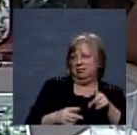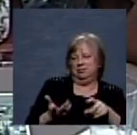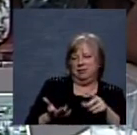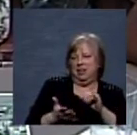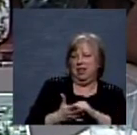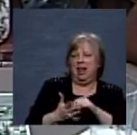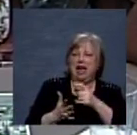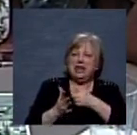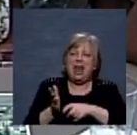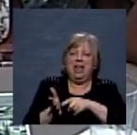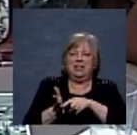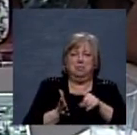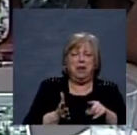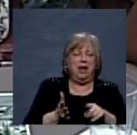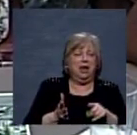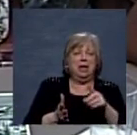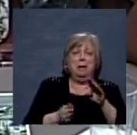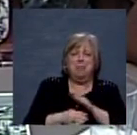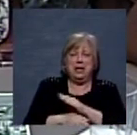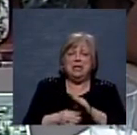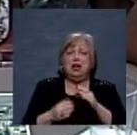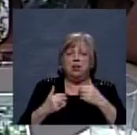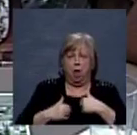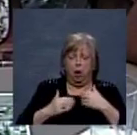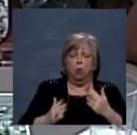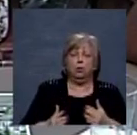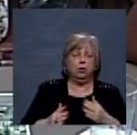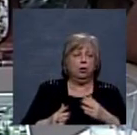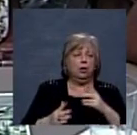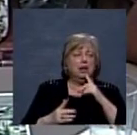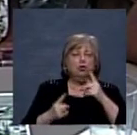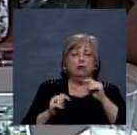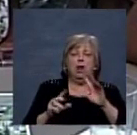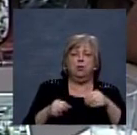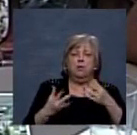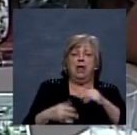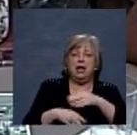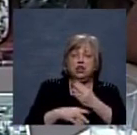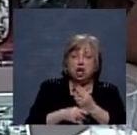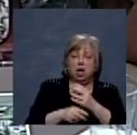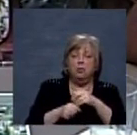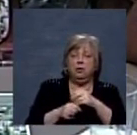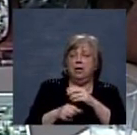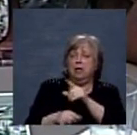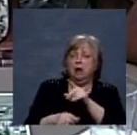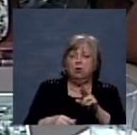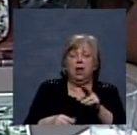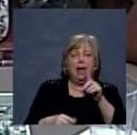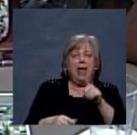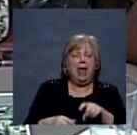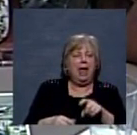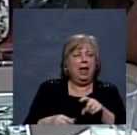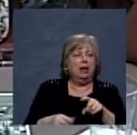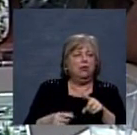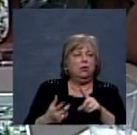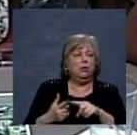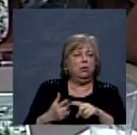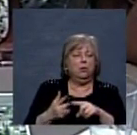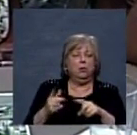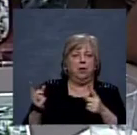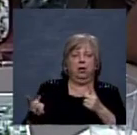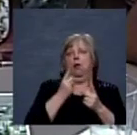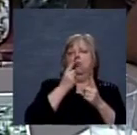a taxpaying business owner that's trying to provide jobs in our city had to be